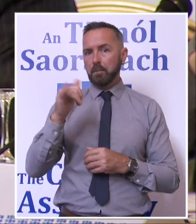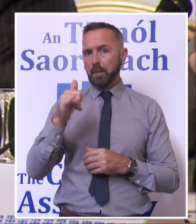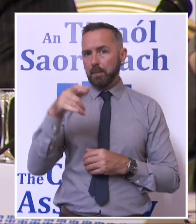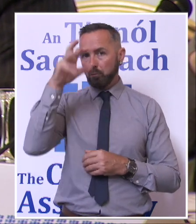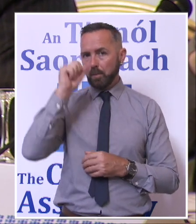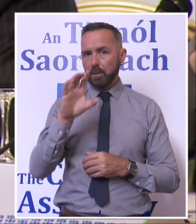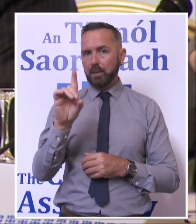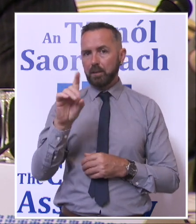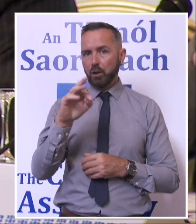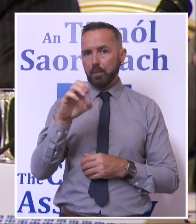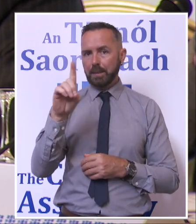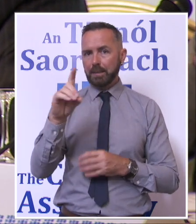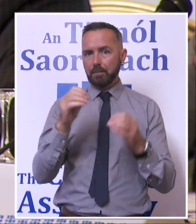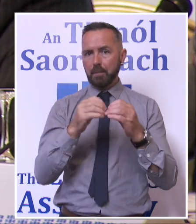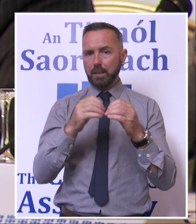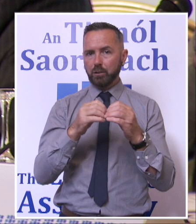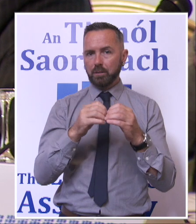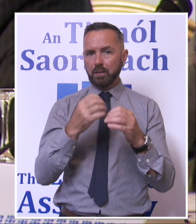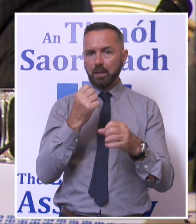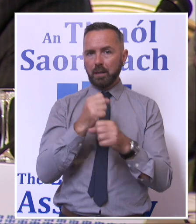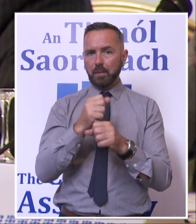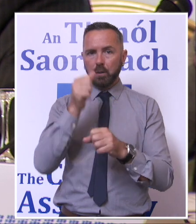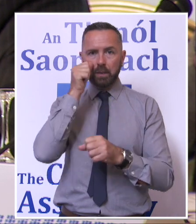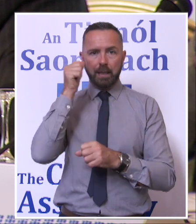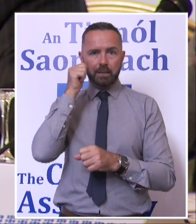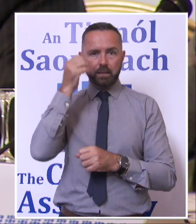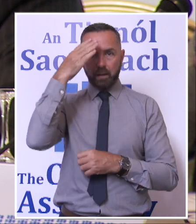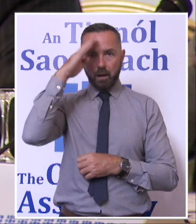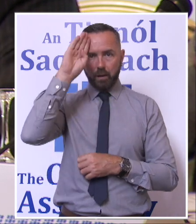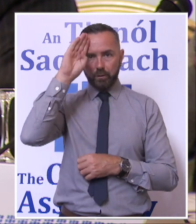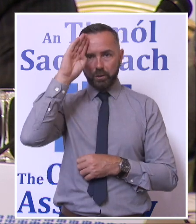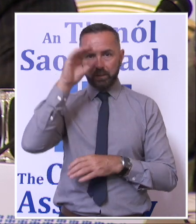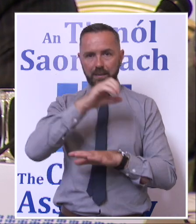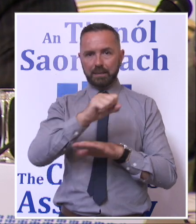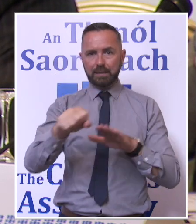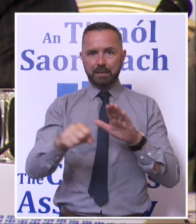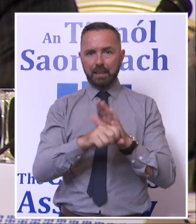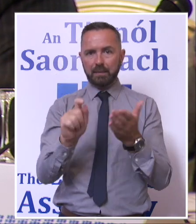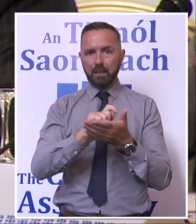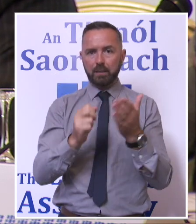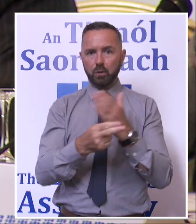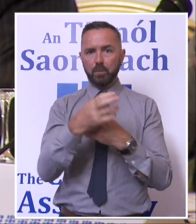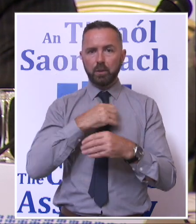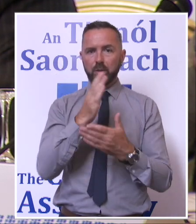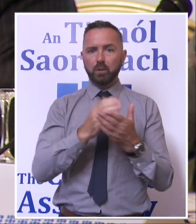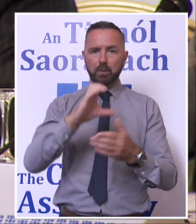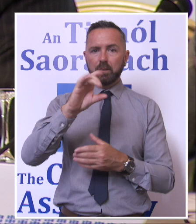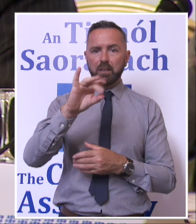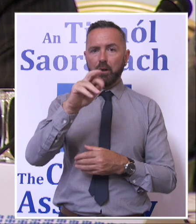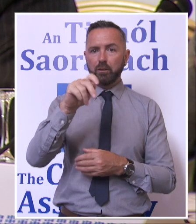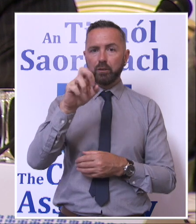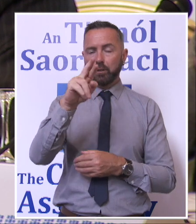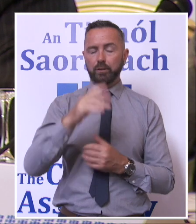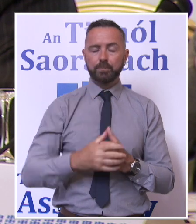yesterday. And again, the Irish state has signed up, and there are certain obligations that come with signing up. There has been some very